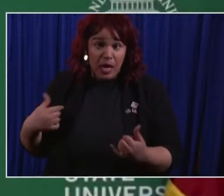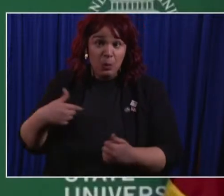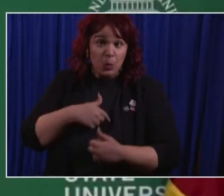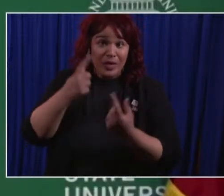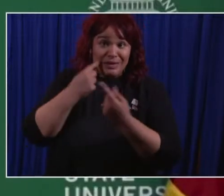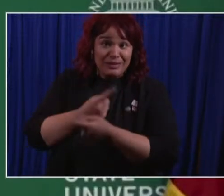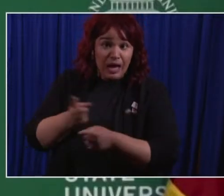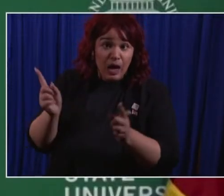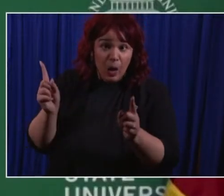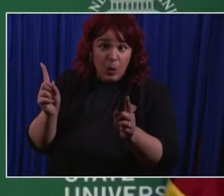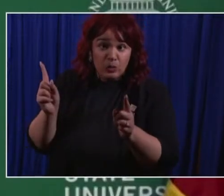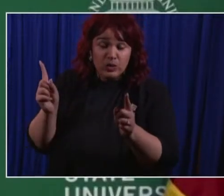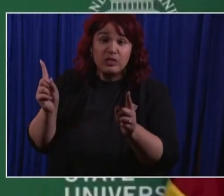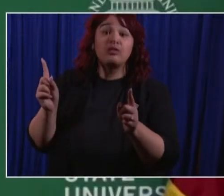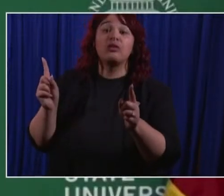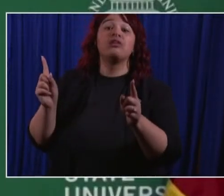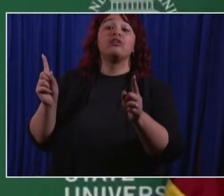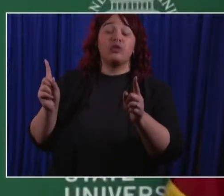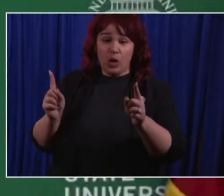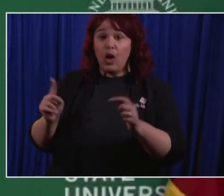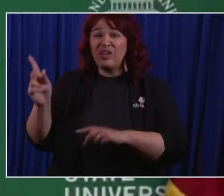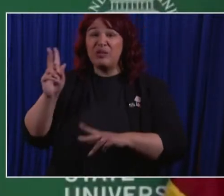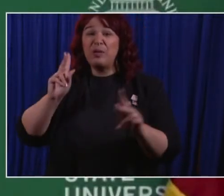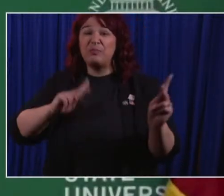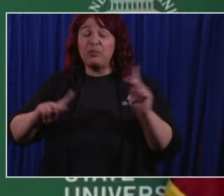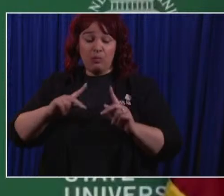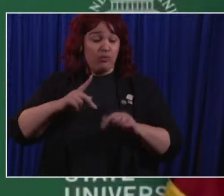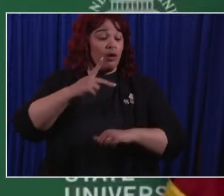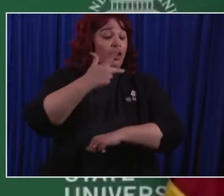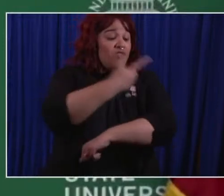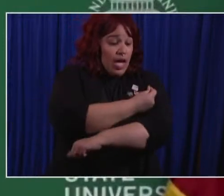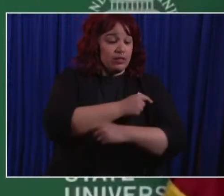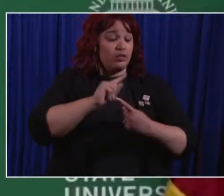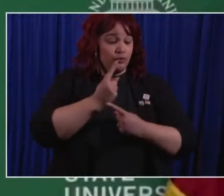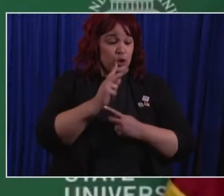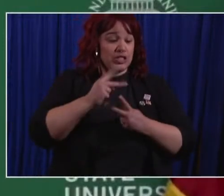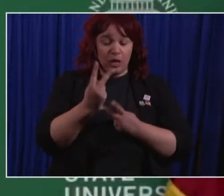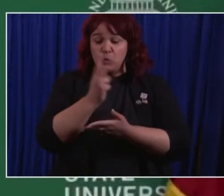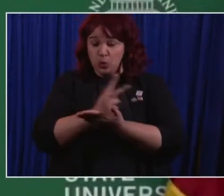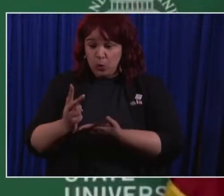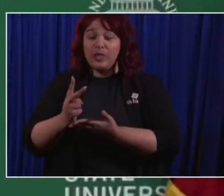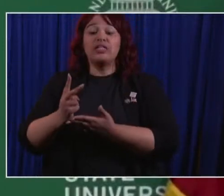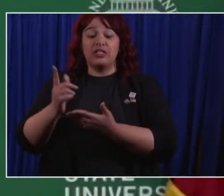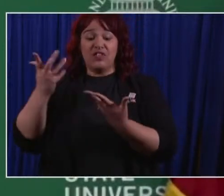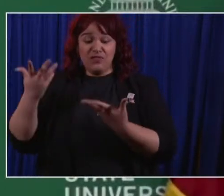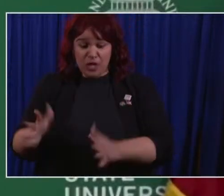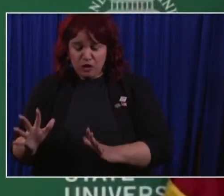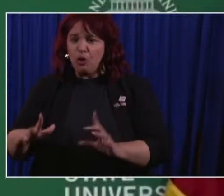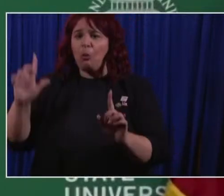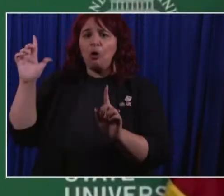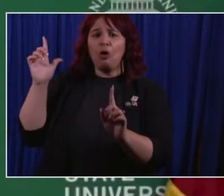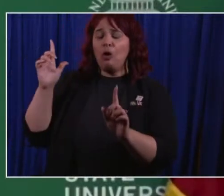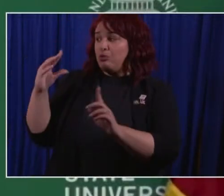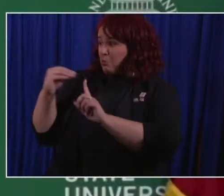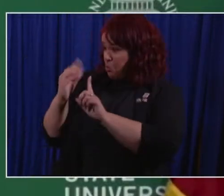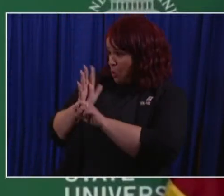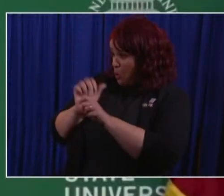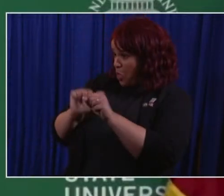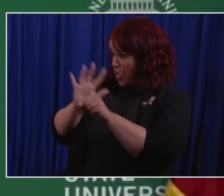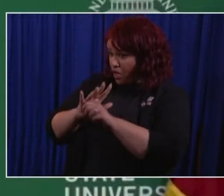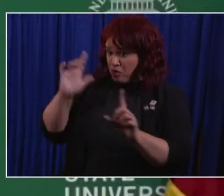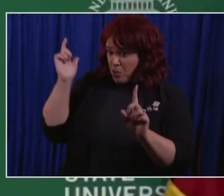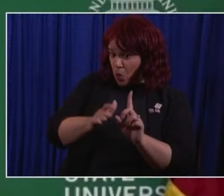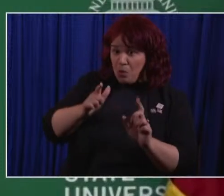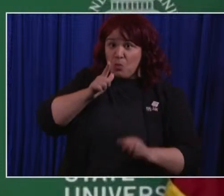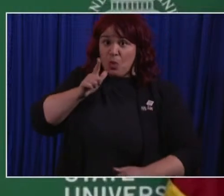based on science. We looked at this and started thinking, really, is there any reason that these kids or